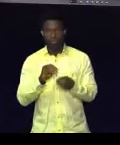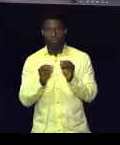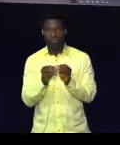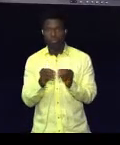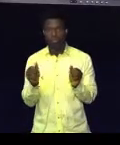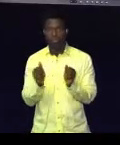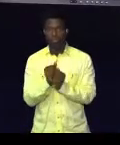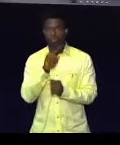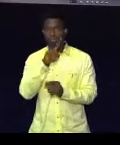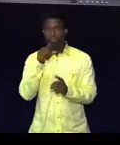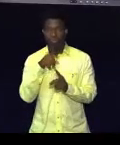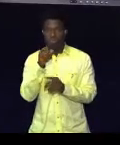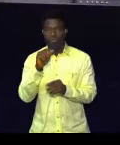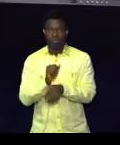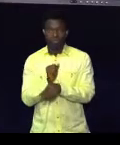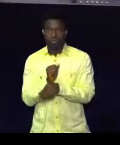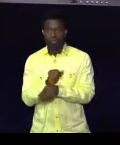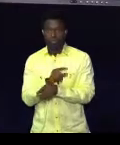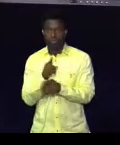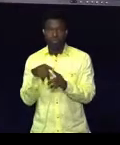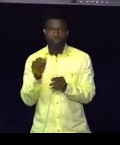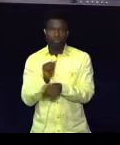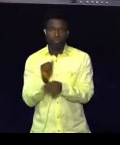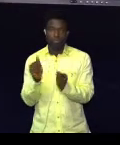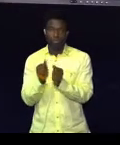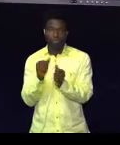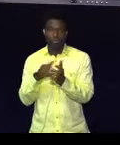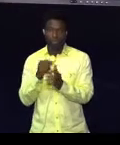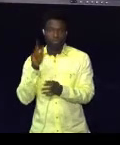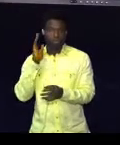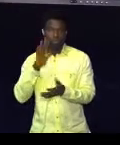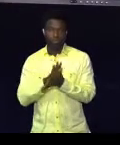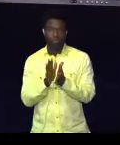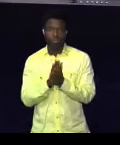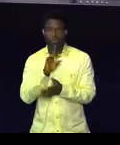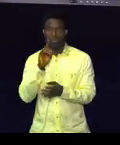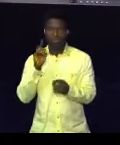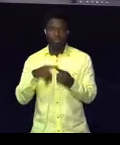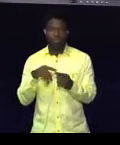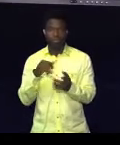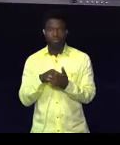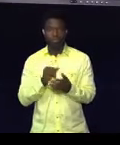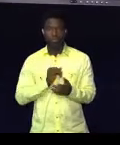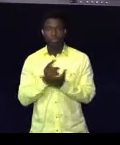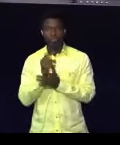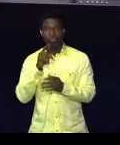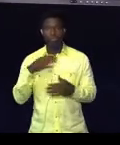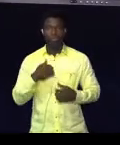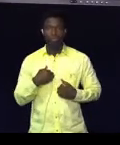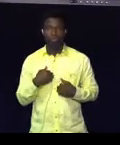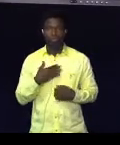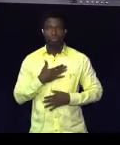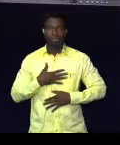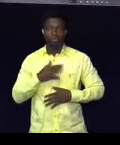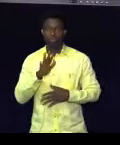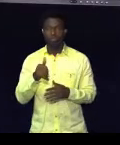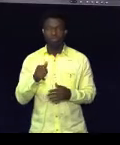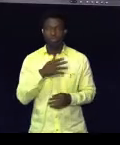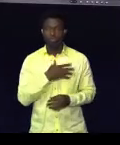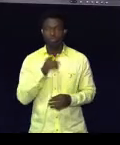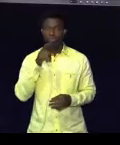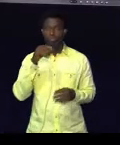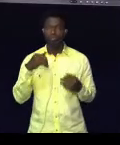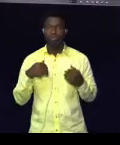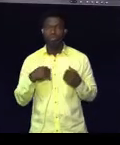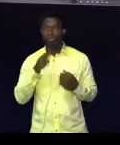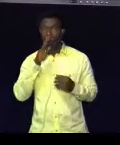work. With time, when you continue to work with it, you will become used to it. I trust that you have enjoyed yourself, and I trust